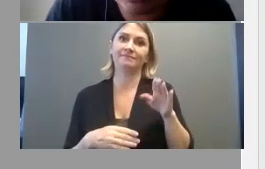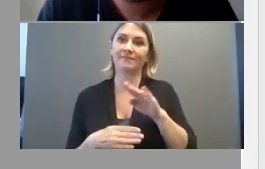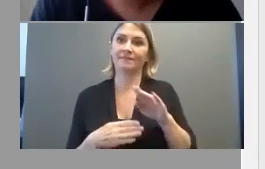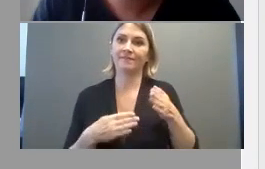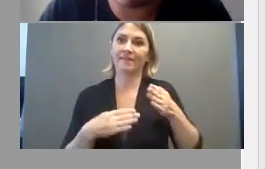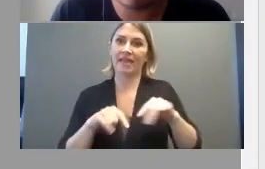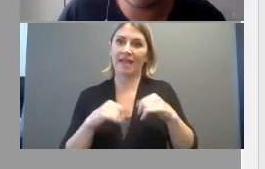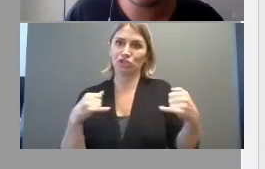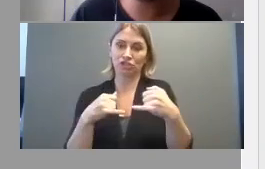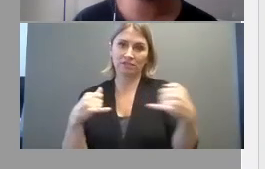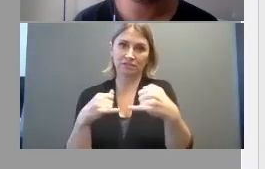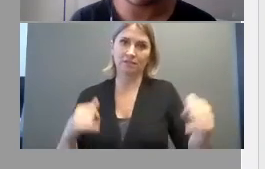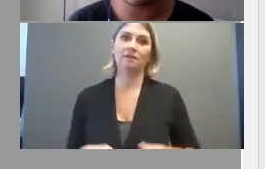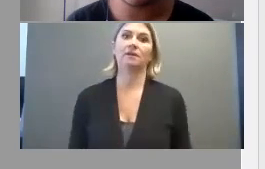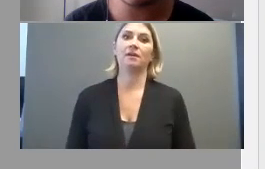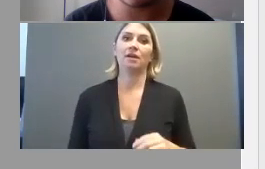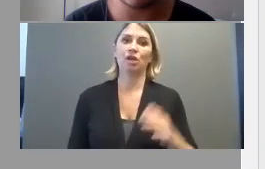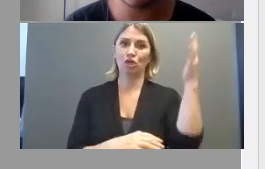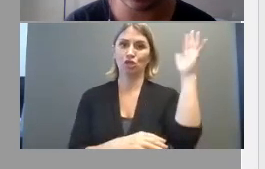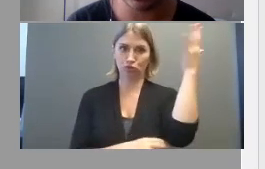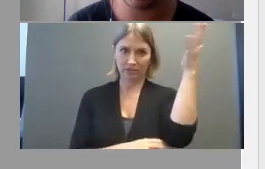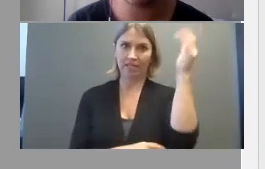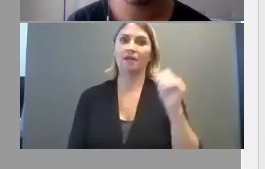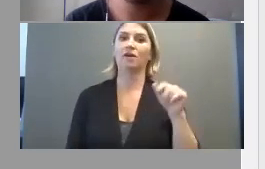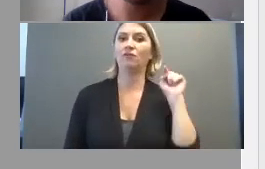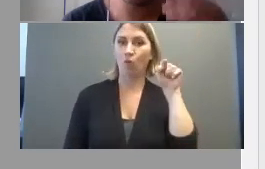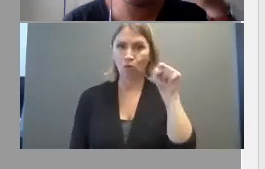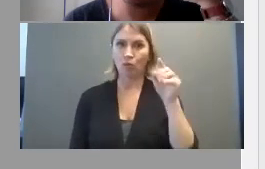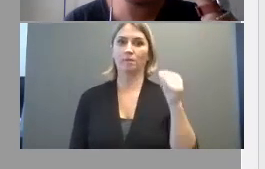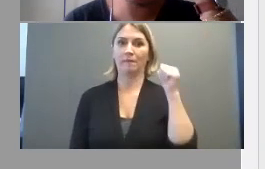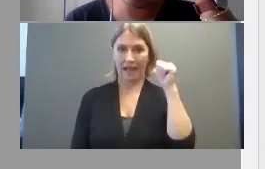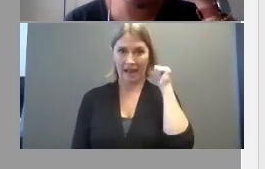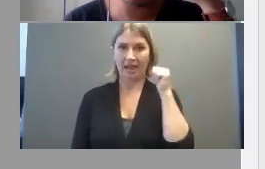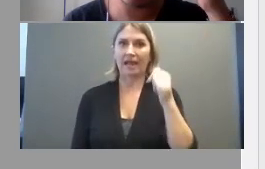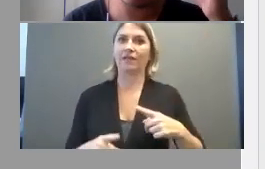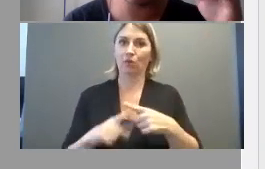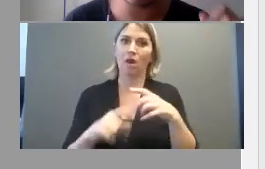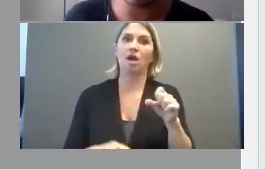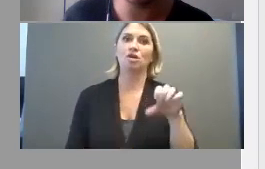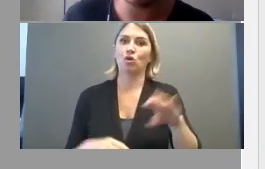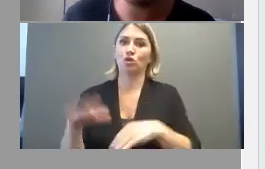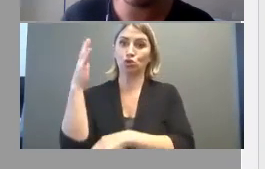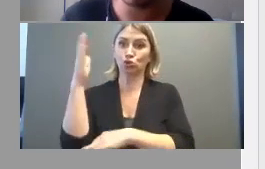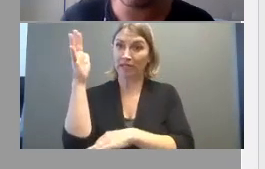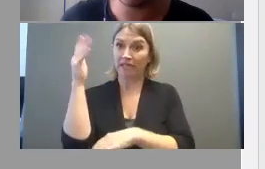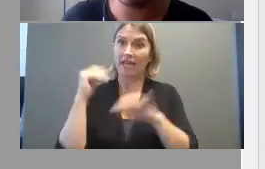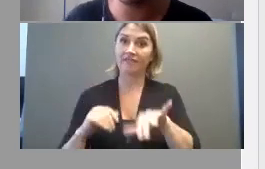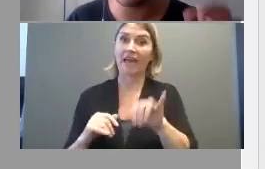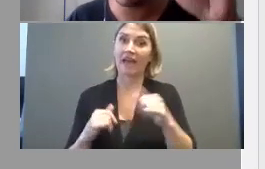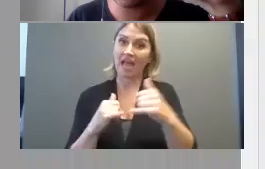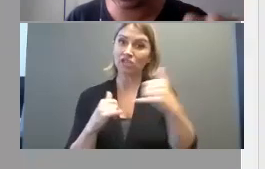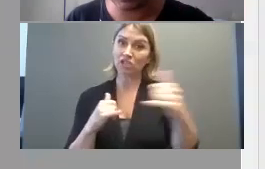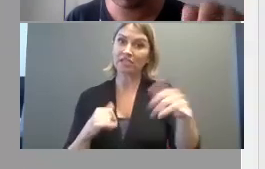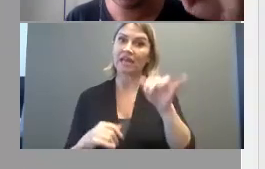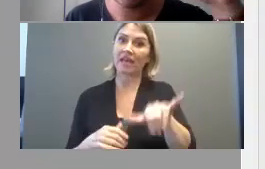tree edges, forward edges, back edges, and cross edges. So tree edges are the edges that end up being part of